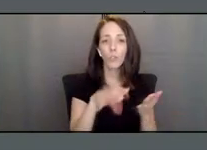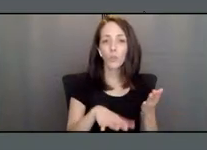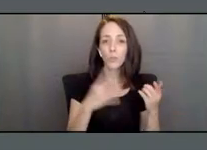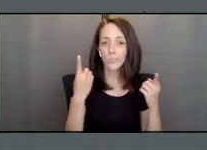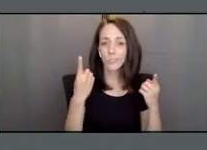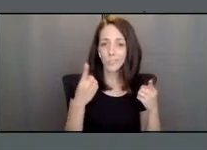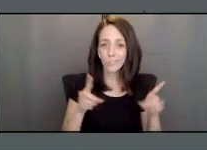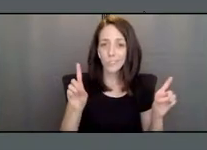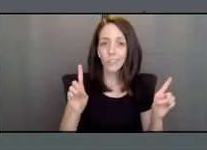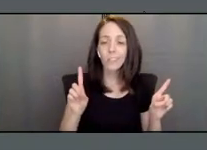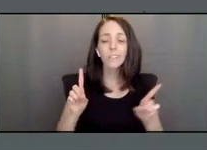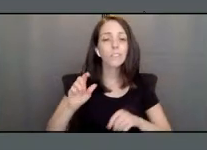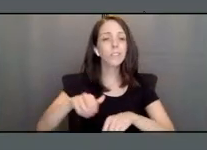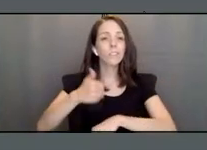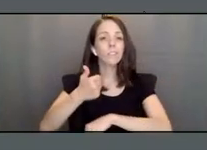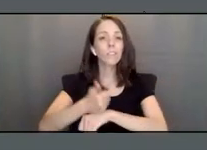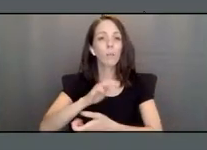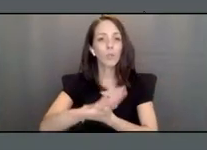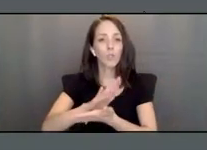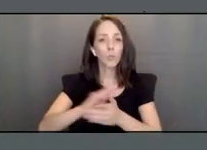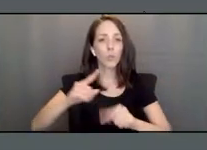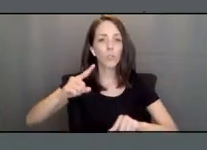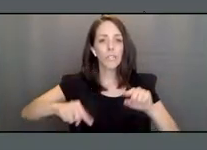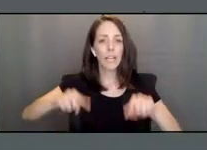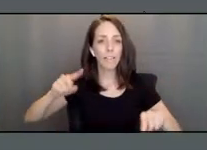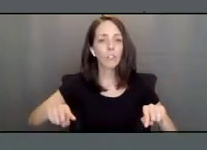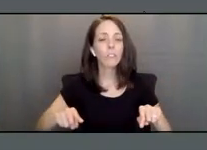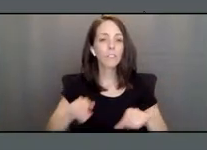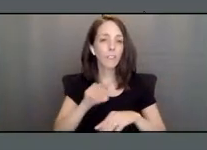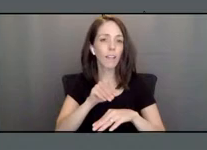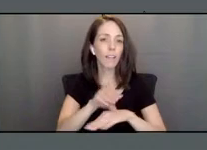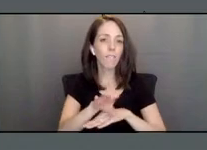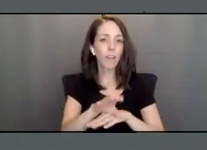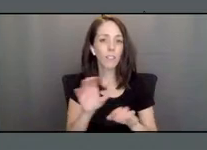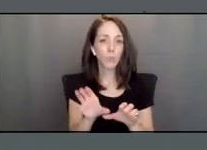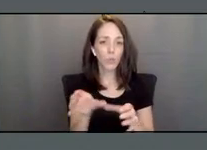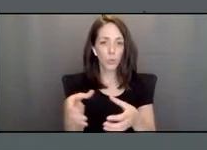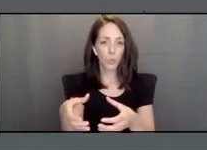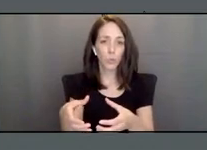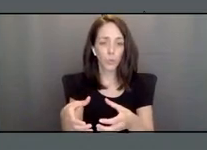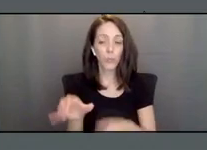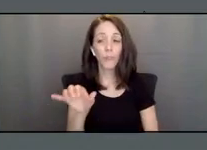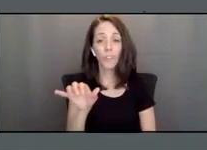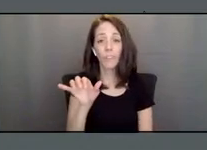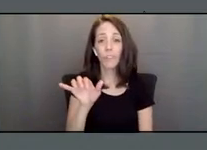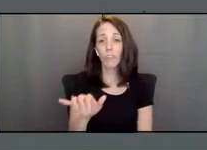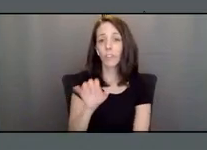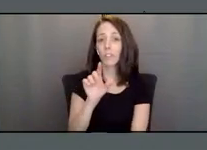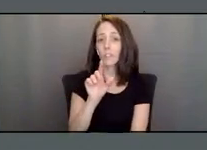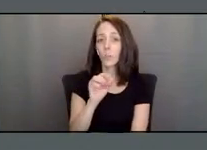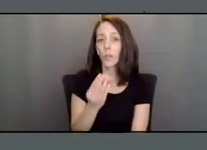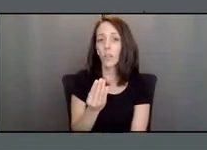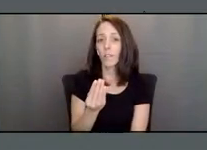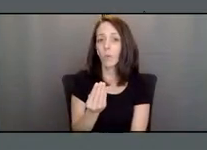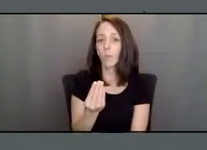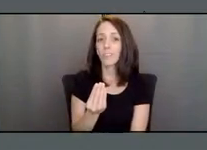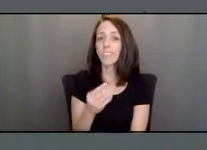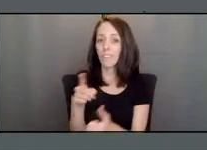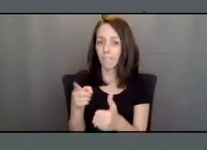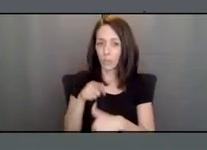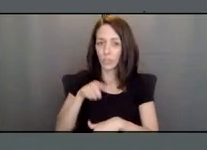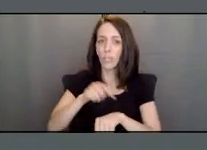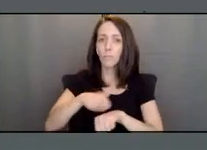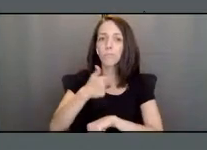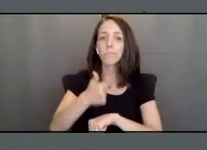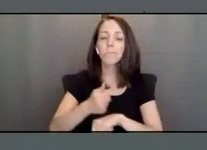established a school diversity advisory group. It was actually in 2014 that we developed the first diversity action plan. And